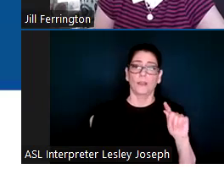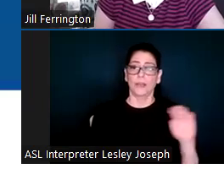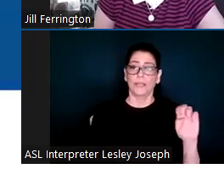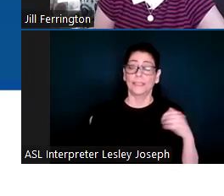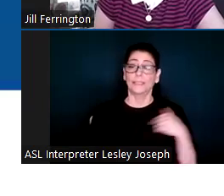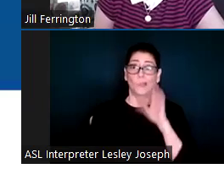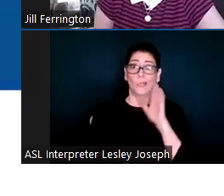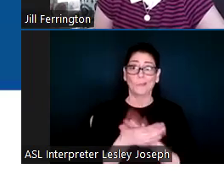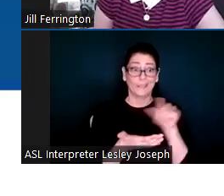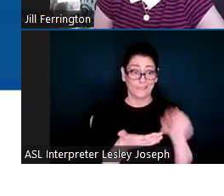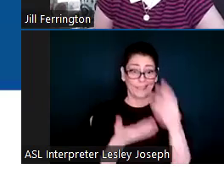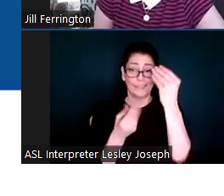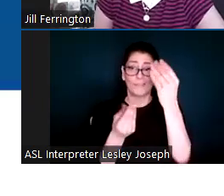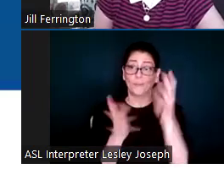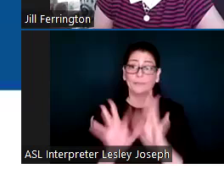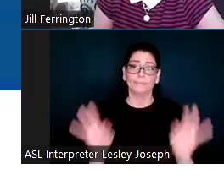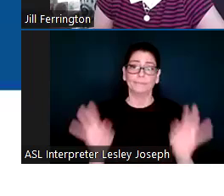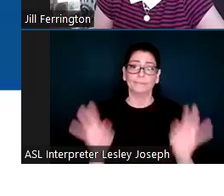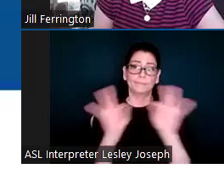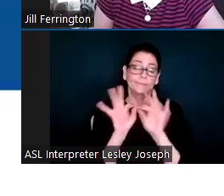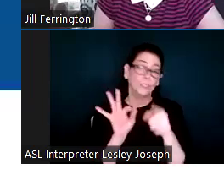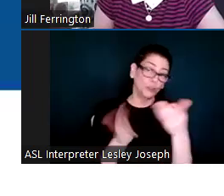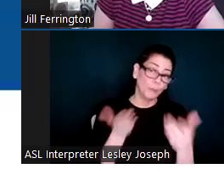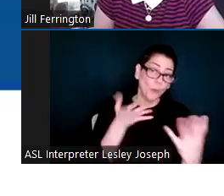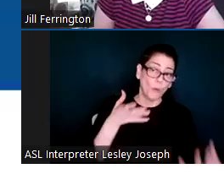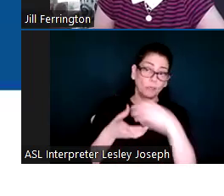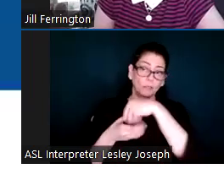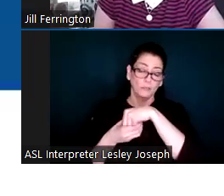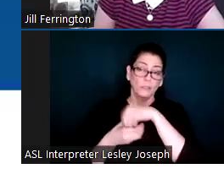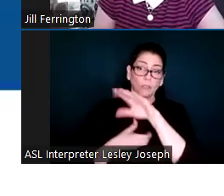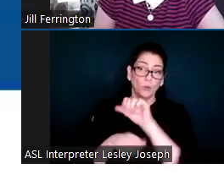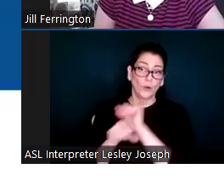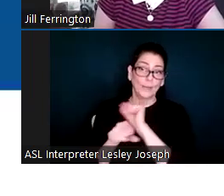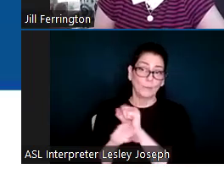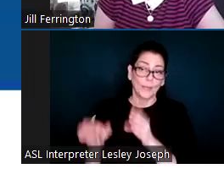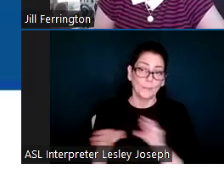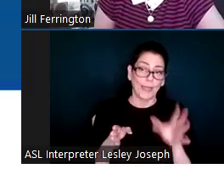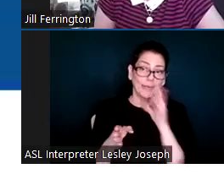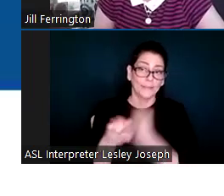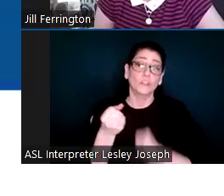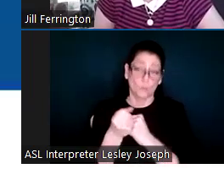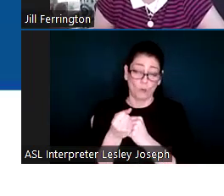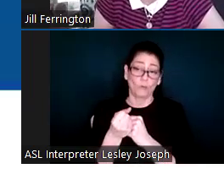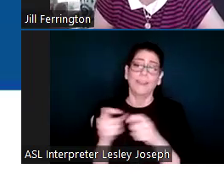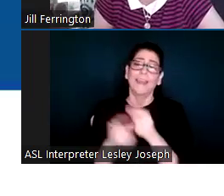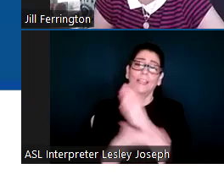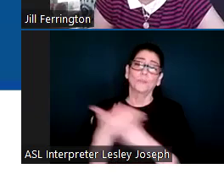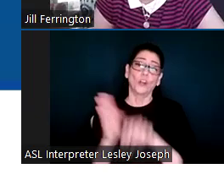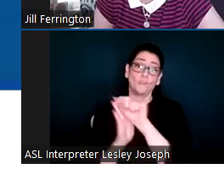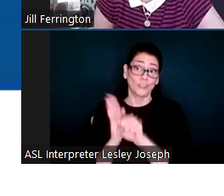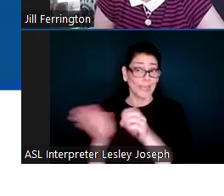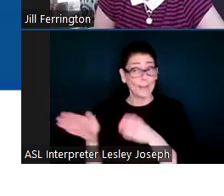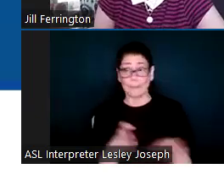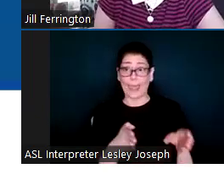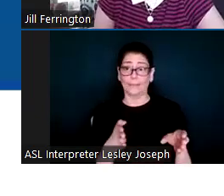that you may find you want to incorporate into your employment planning and supports as part of your state plan, for example,